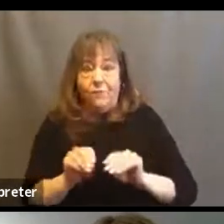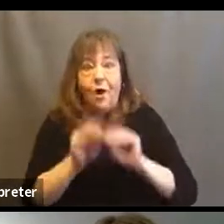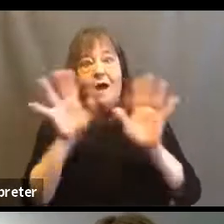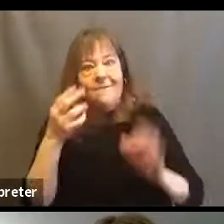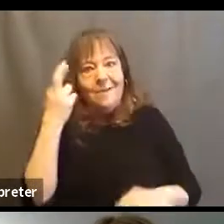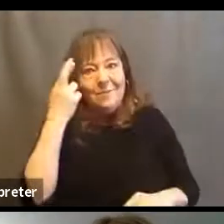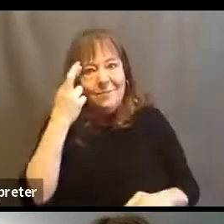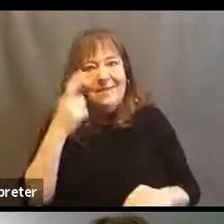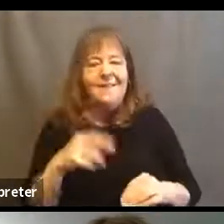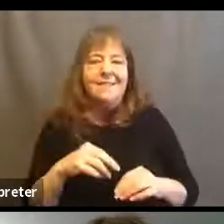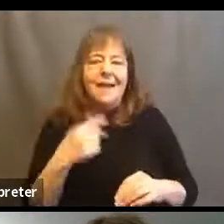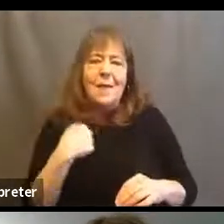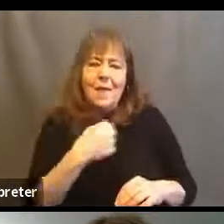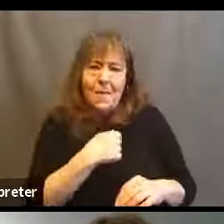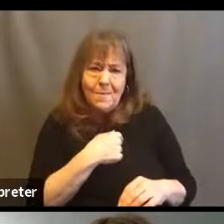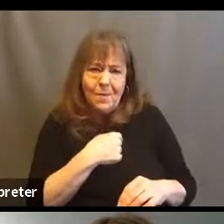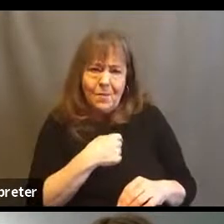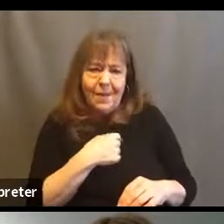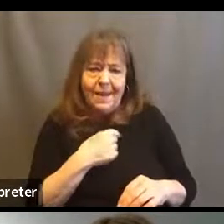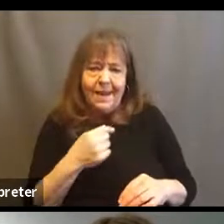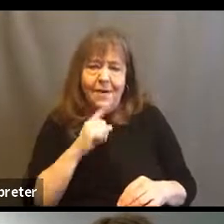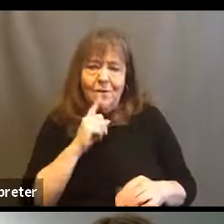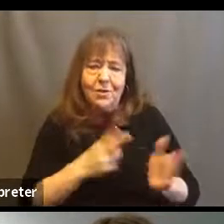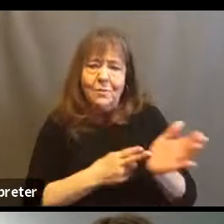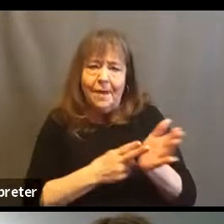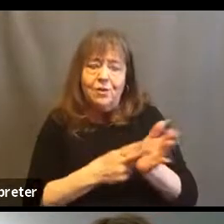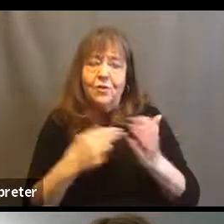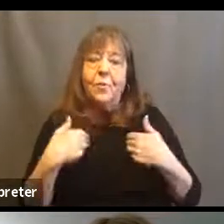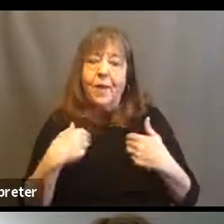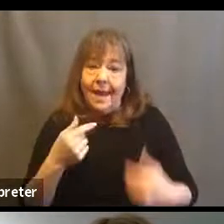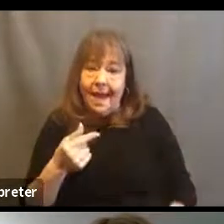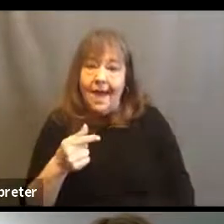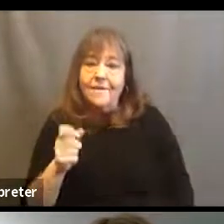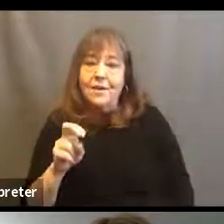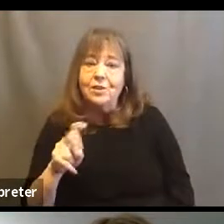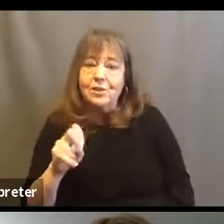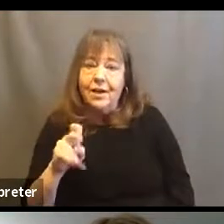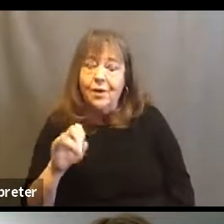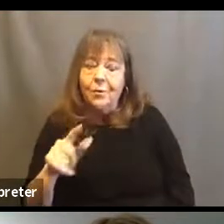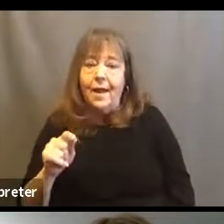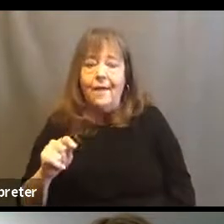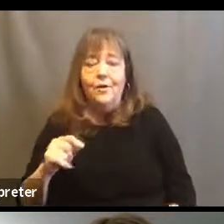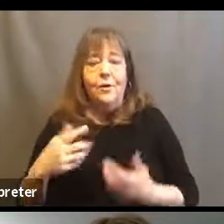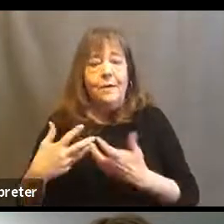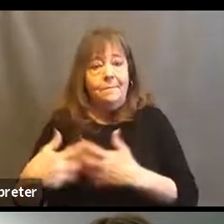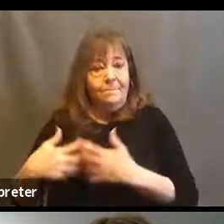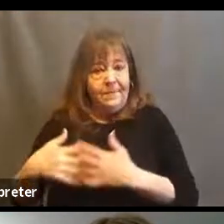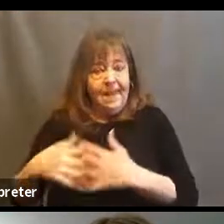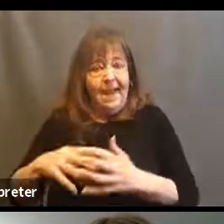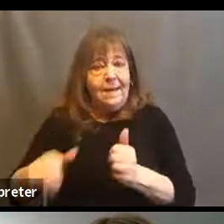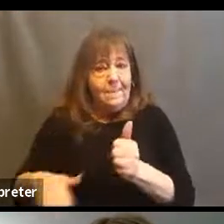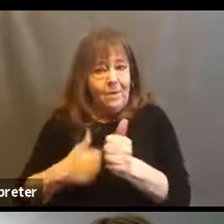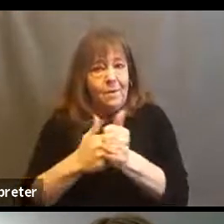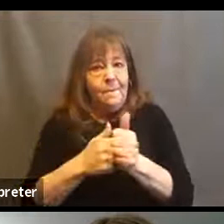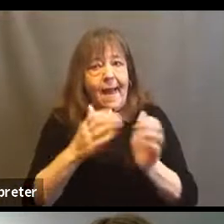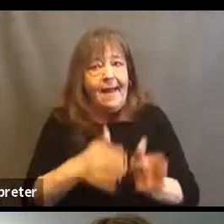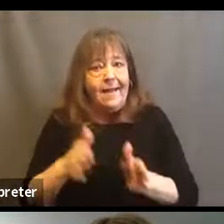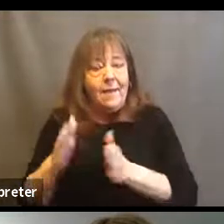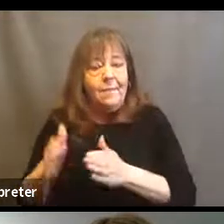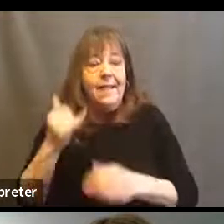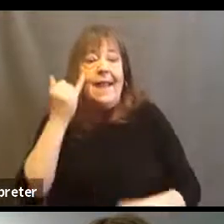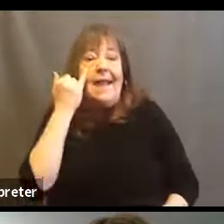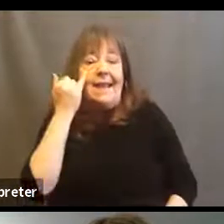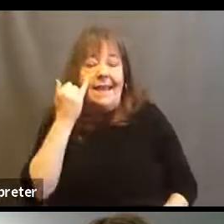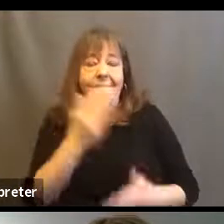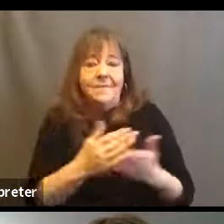also taken additional steps to make sure that we have generators and backup power available, and, as Casey said, contingency plans if something happened